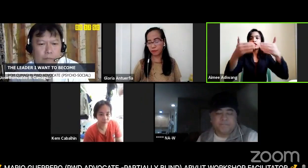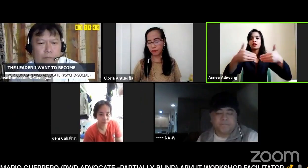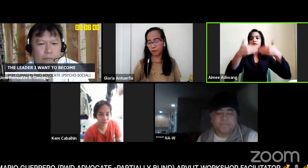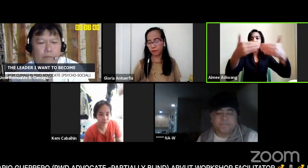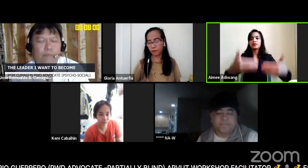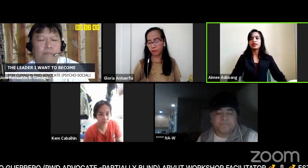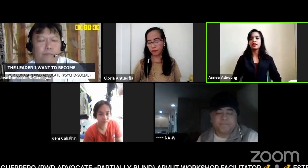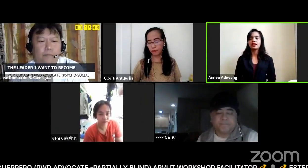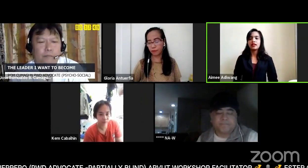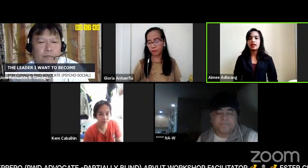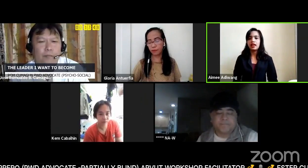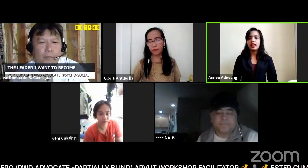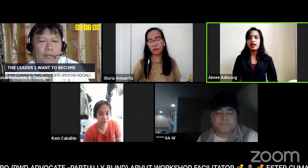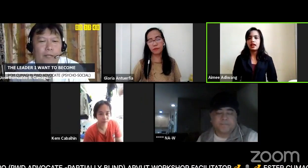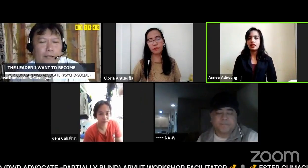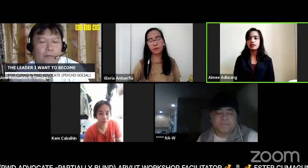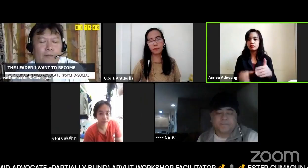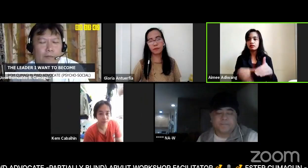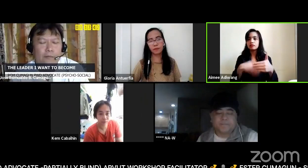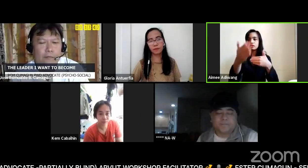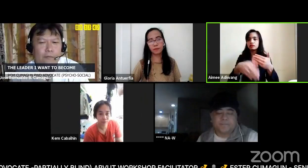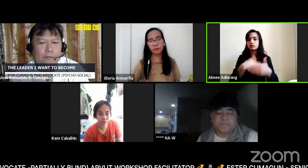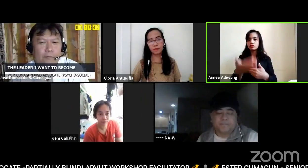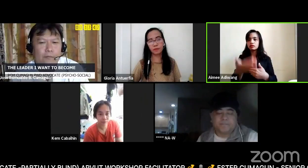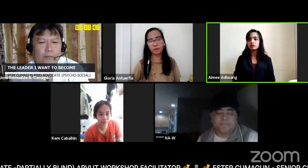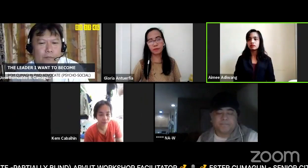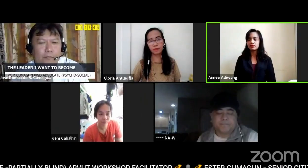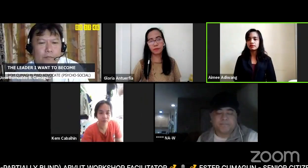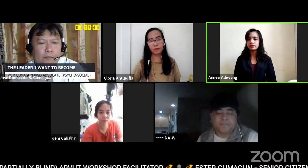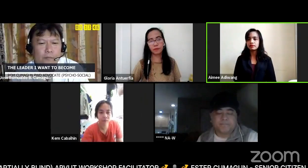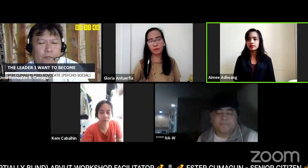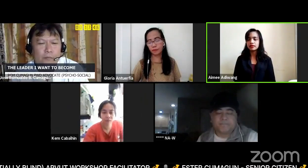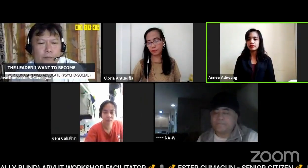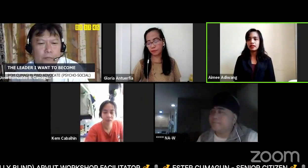Yeah. Mhm. And